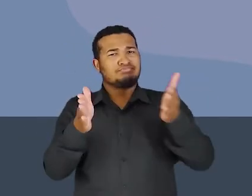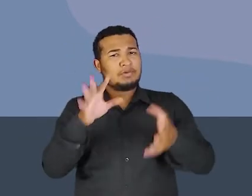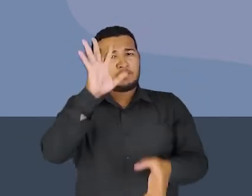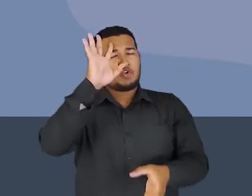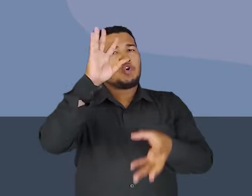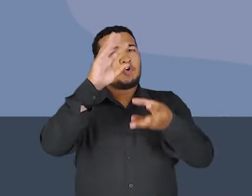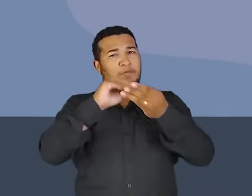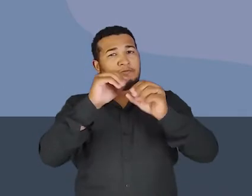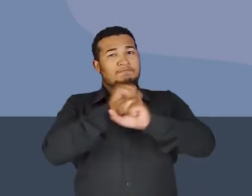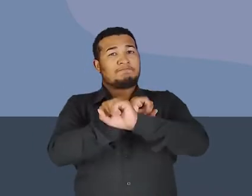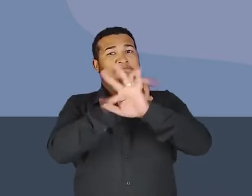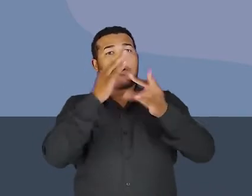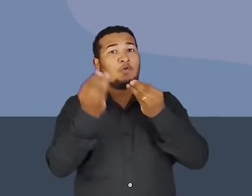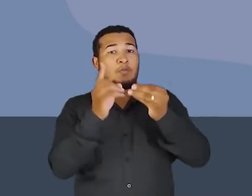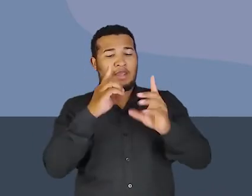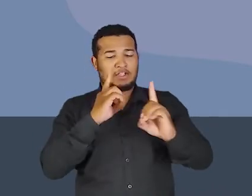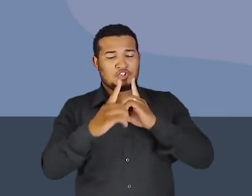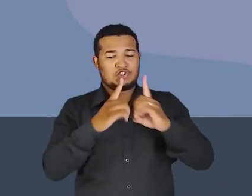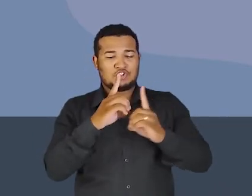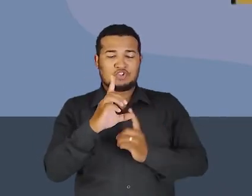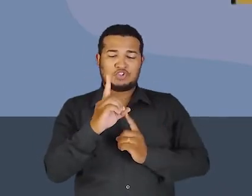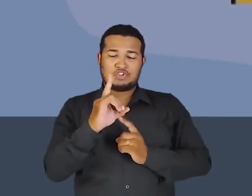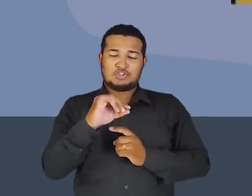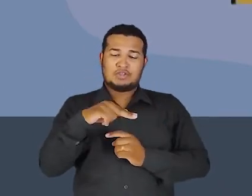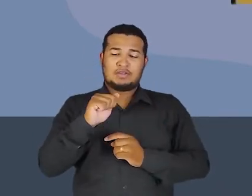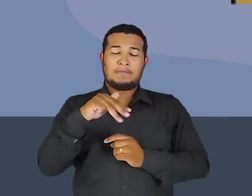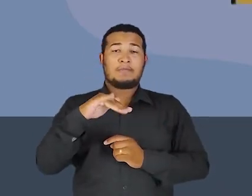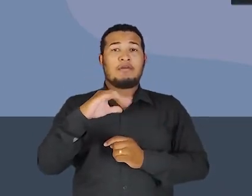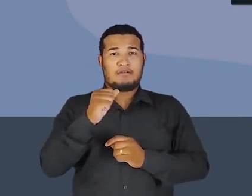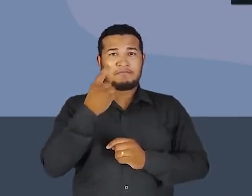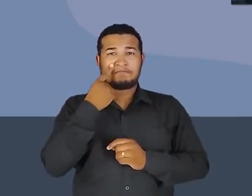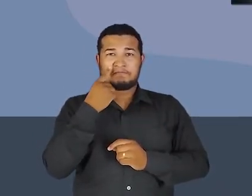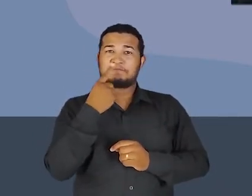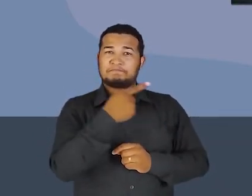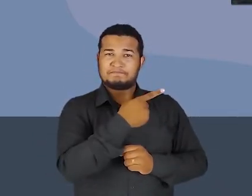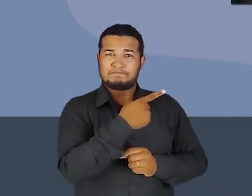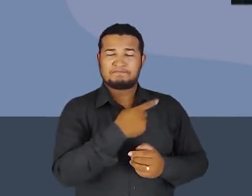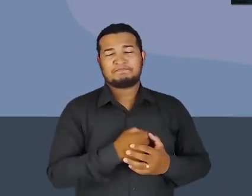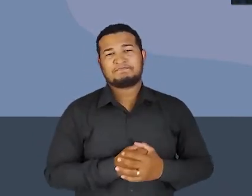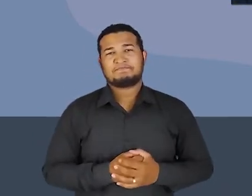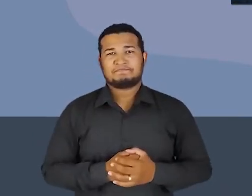melhor esta dinâmica do jogo. Acompanhe esse vídeo aí no próximo slide.